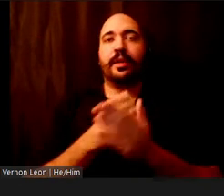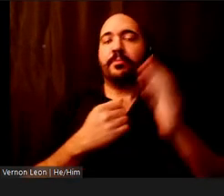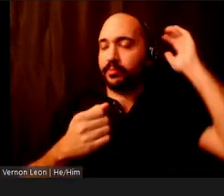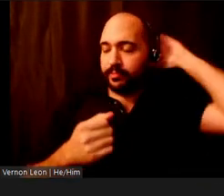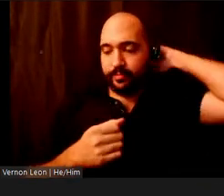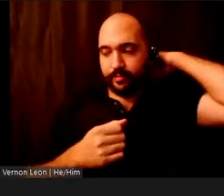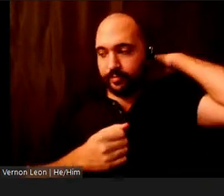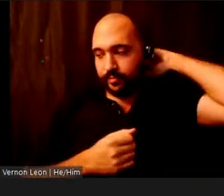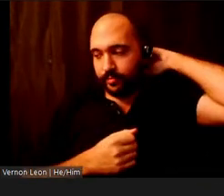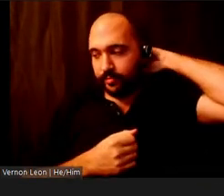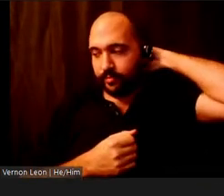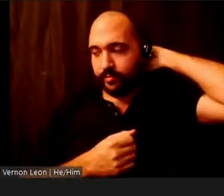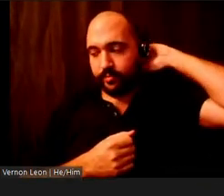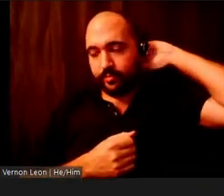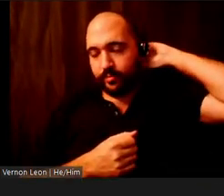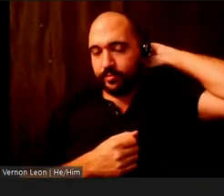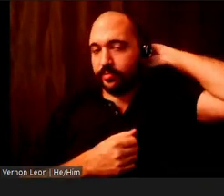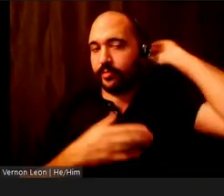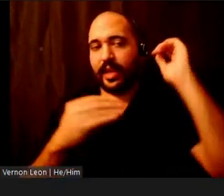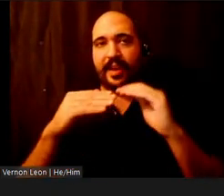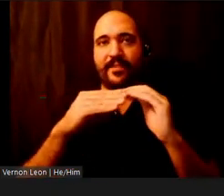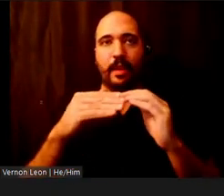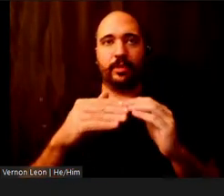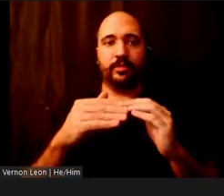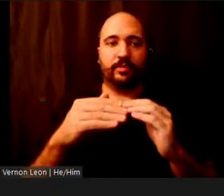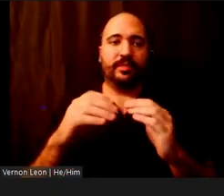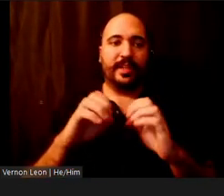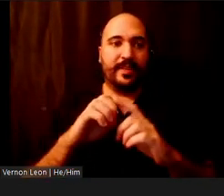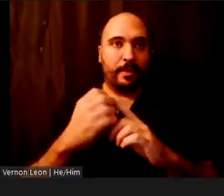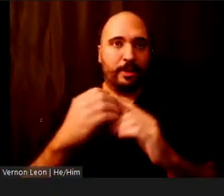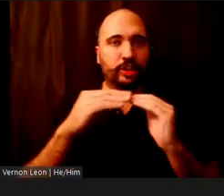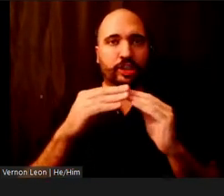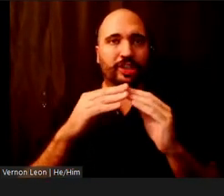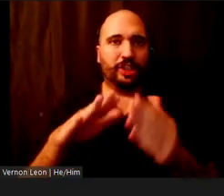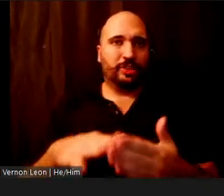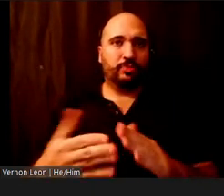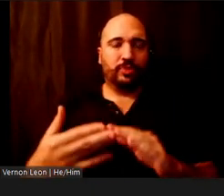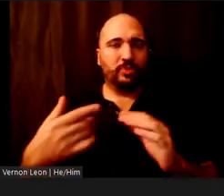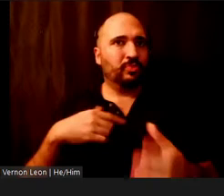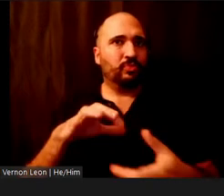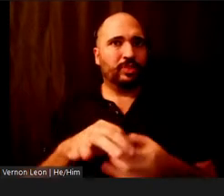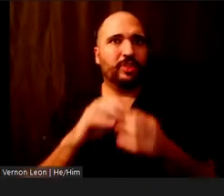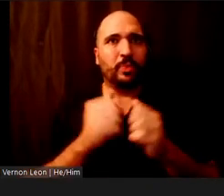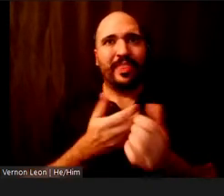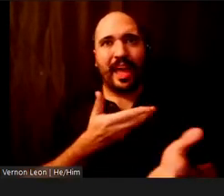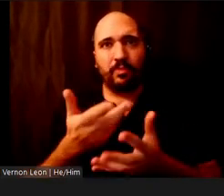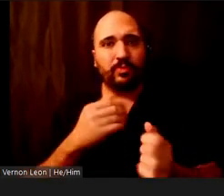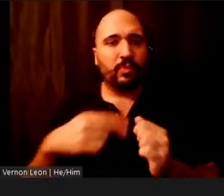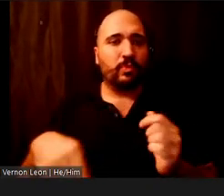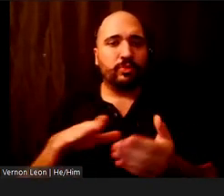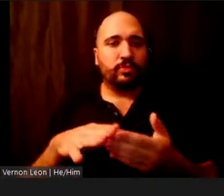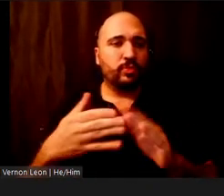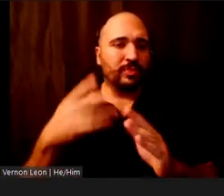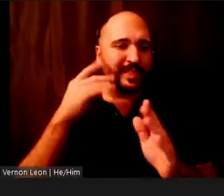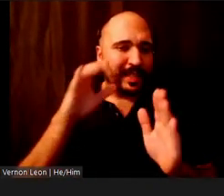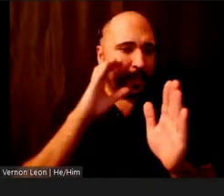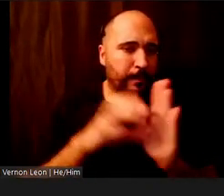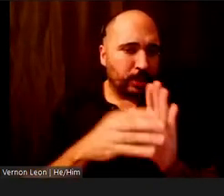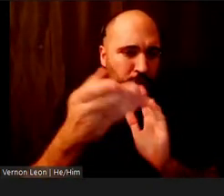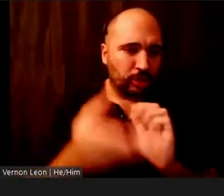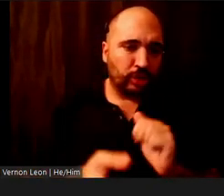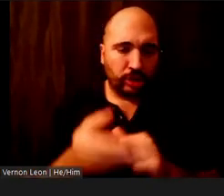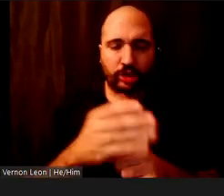populations and environmental justice communities. We engage in outreach with those communities, as you can see by the little picture on the right.